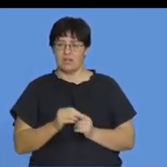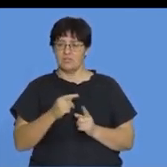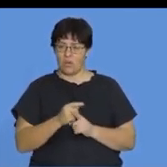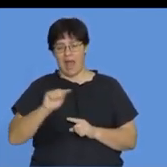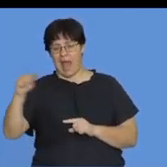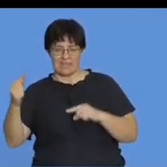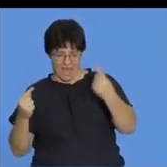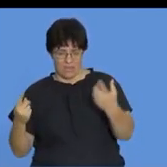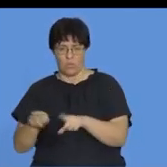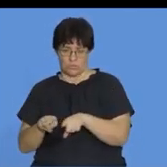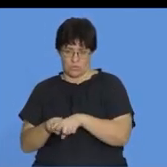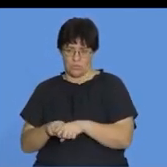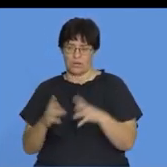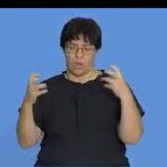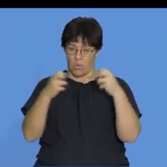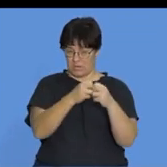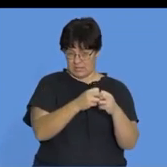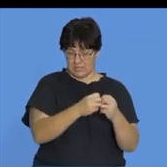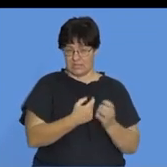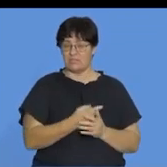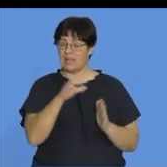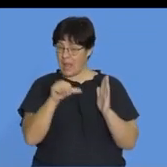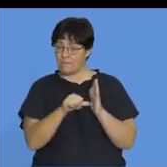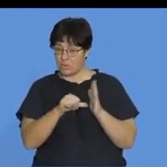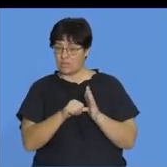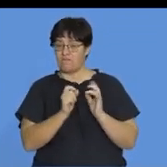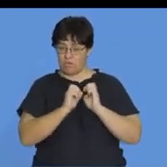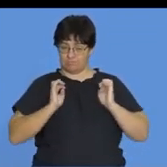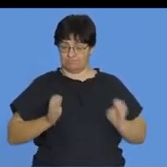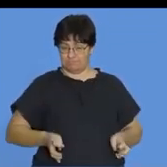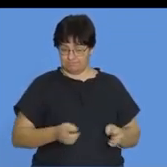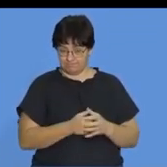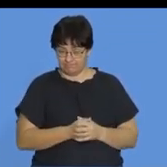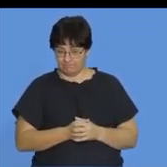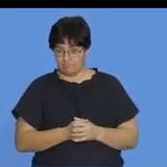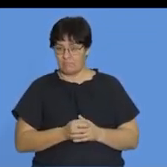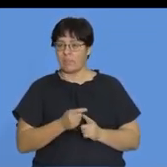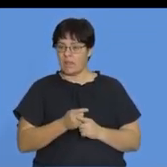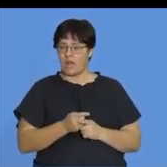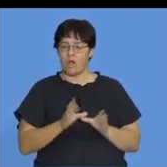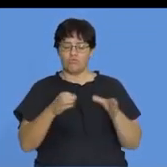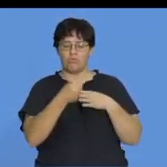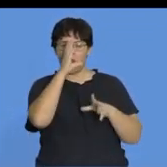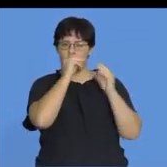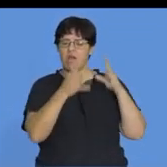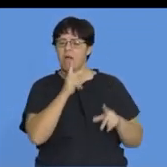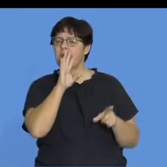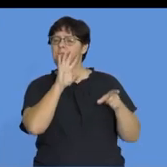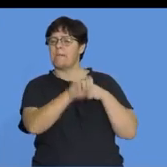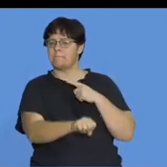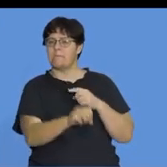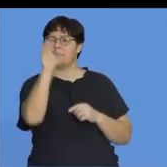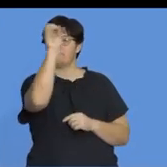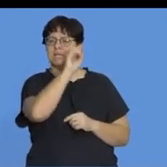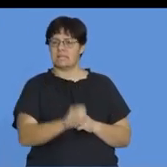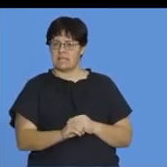and other substances, okay, which is very important for skeletons, okay? And then a group of learners decided to determine